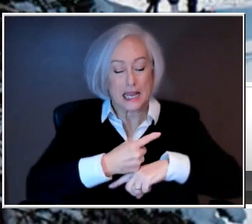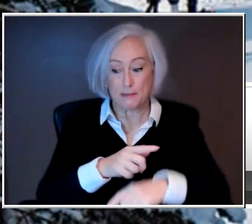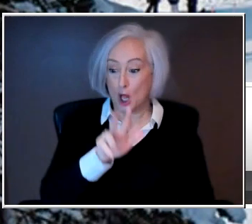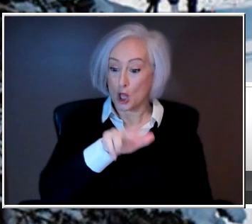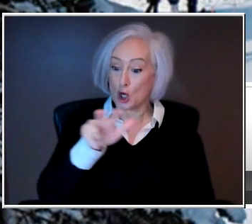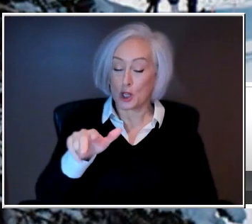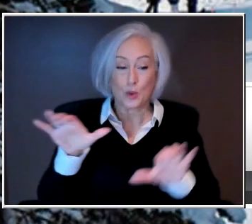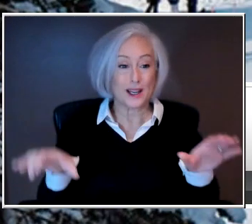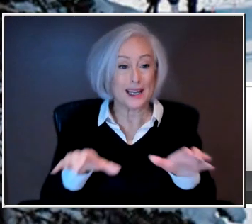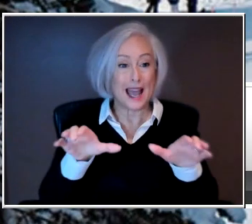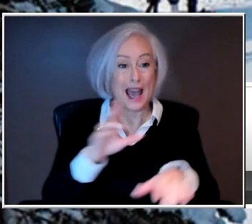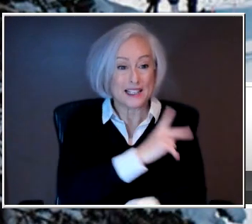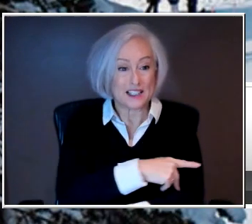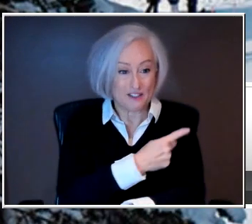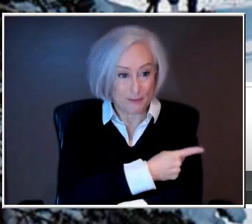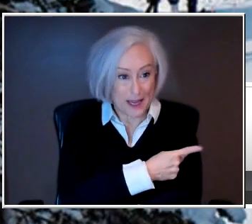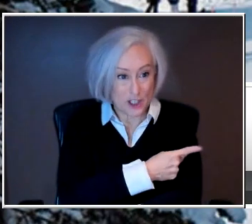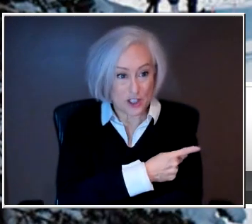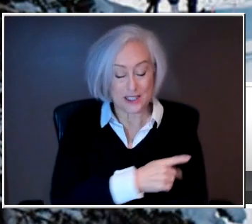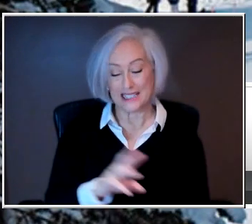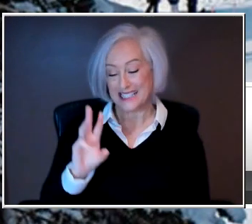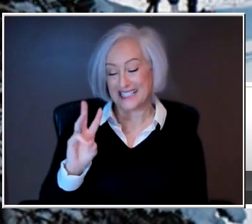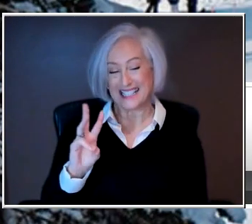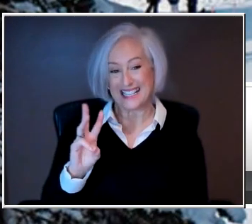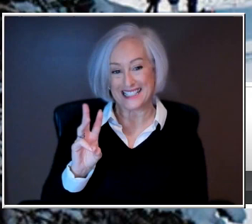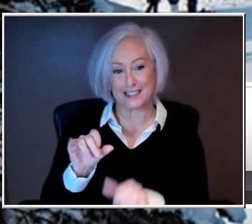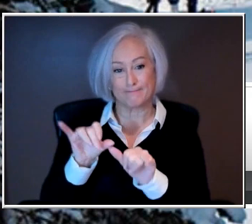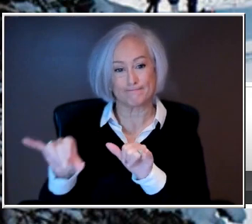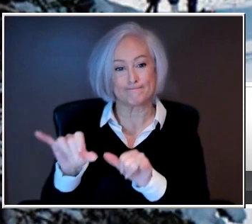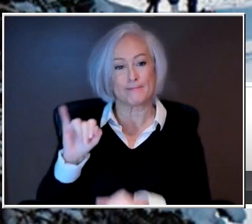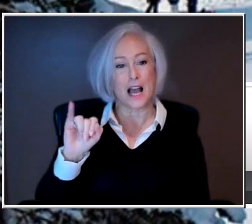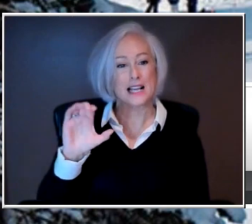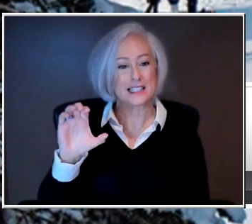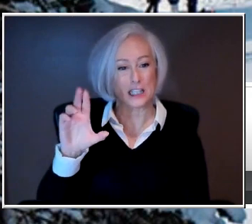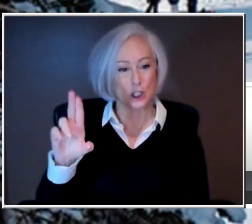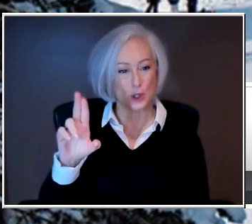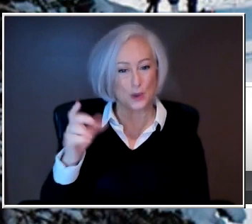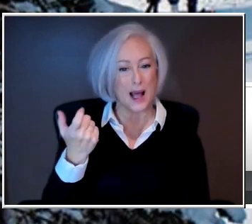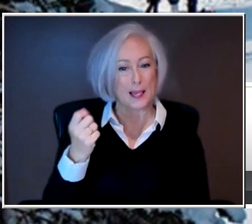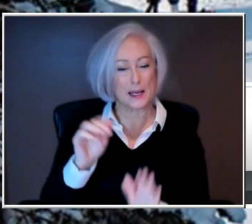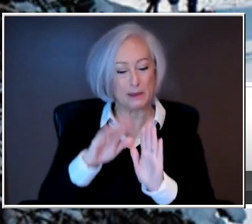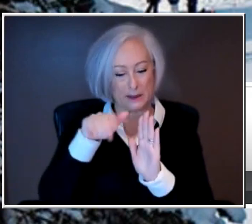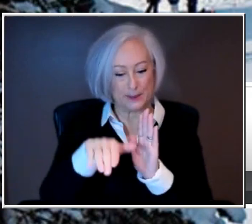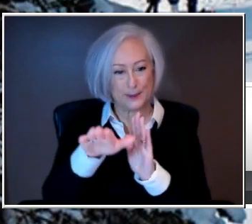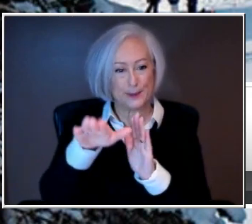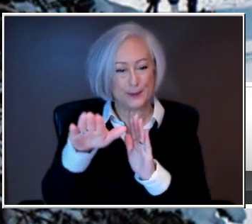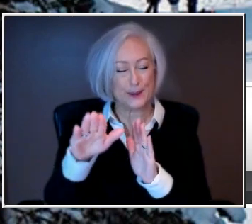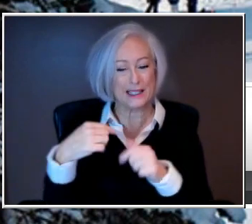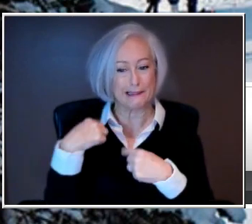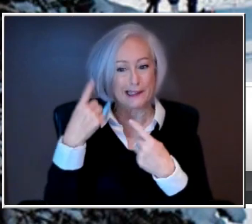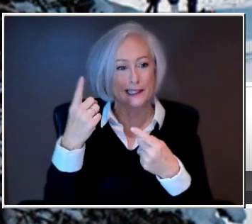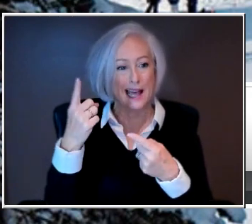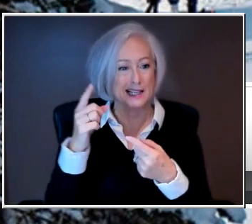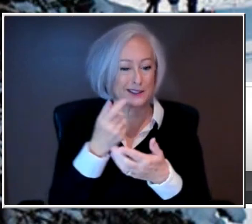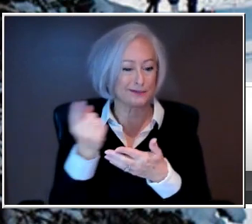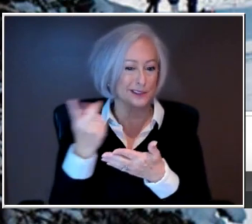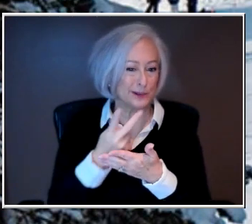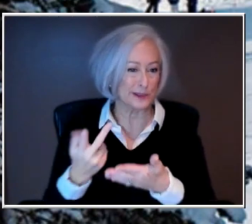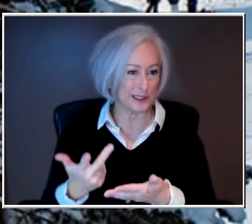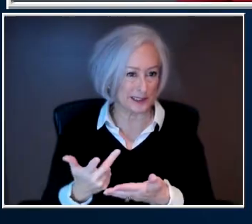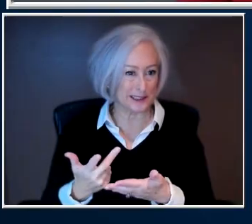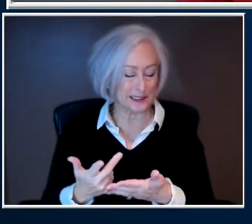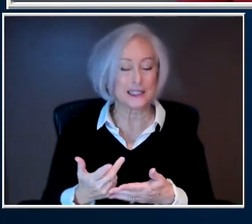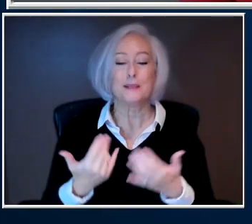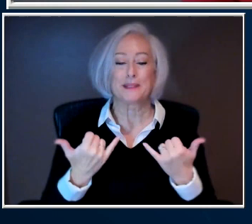patients, 6 of those in the ICU. So we've been a little bit up and down the last couple of weeks, but right now, 33 active patients.